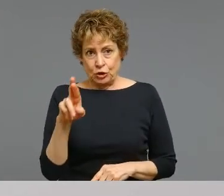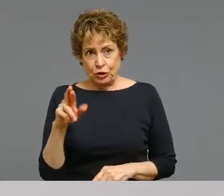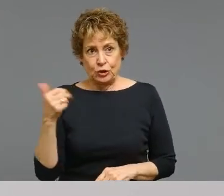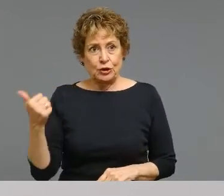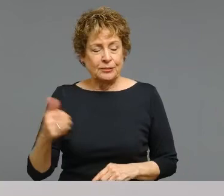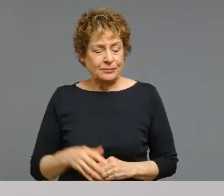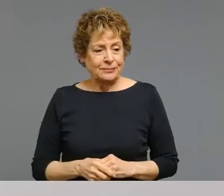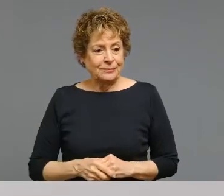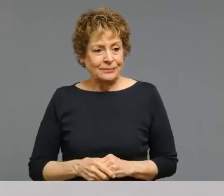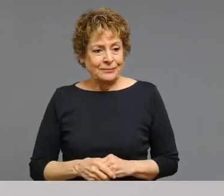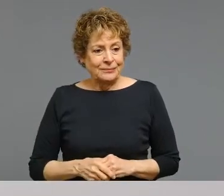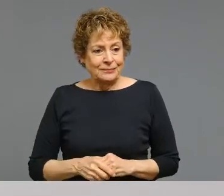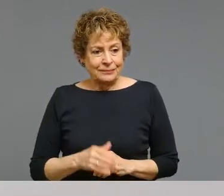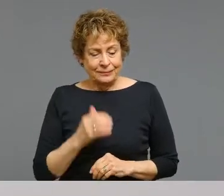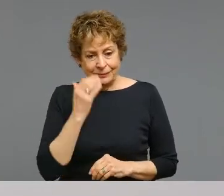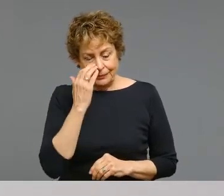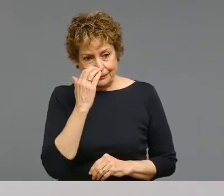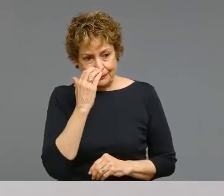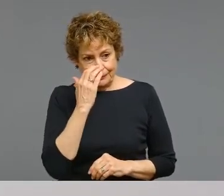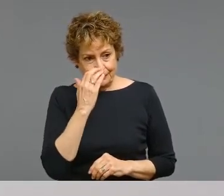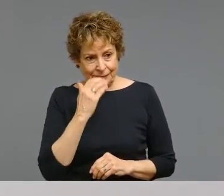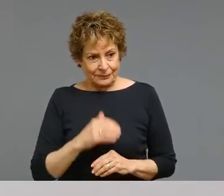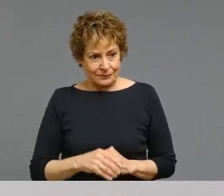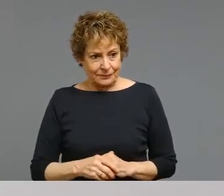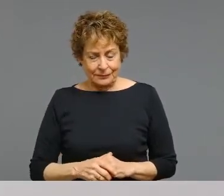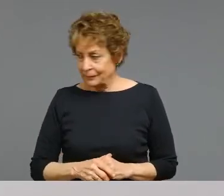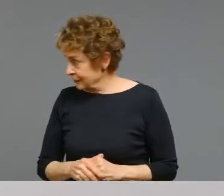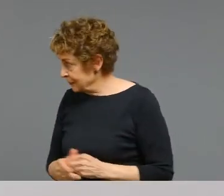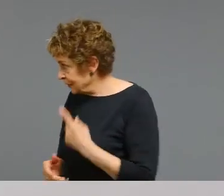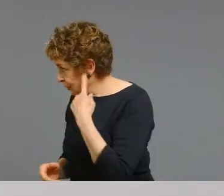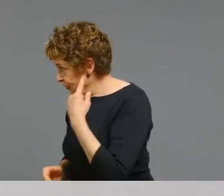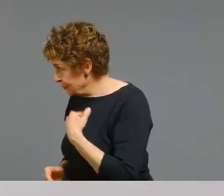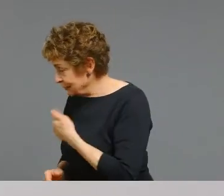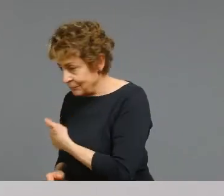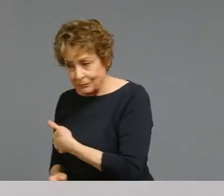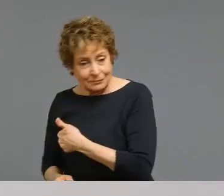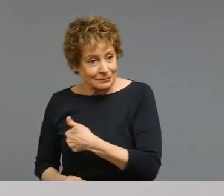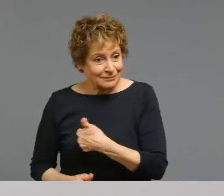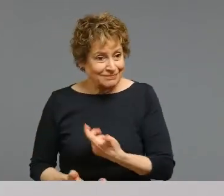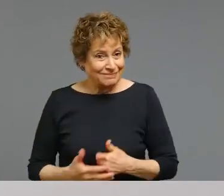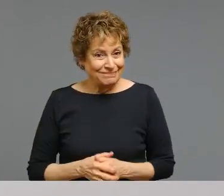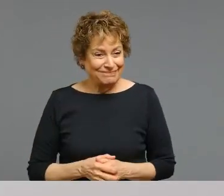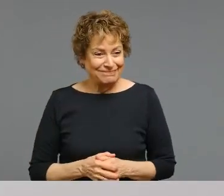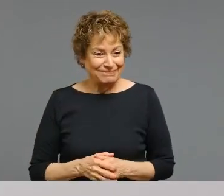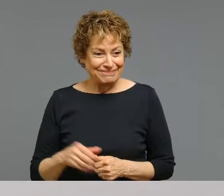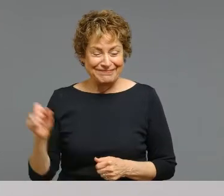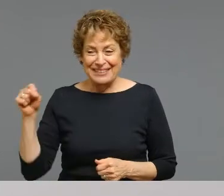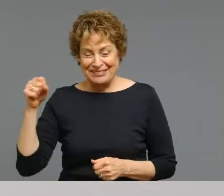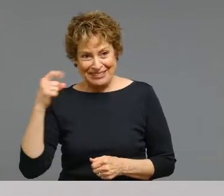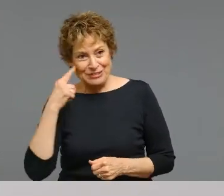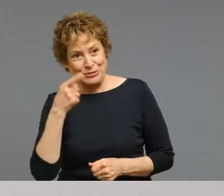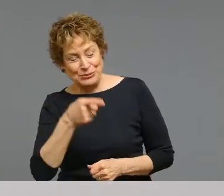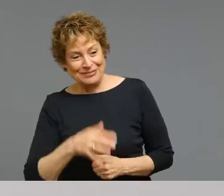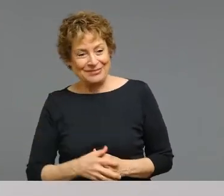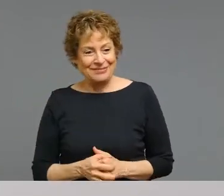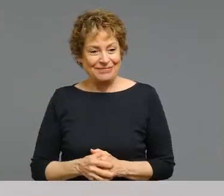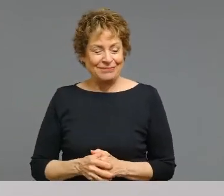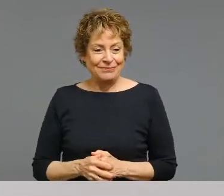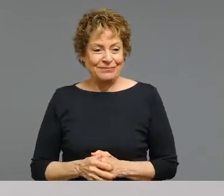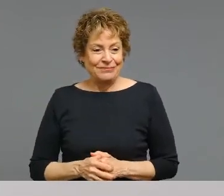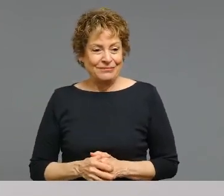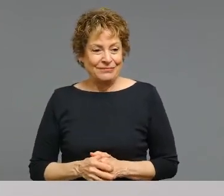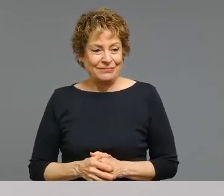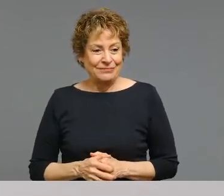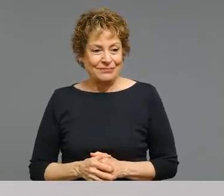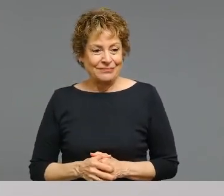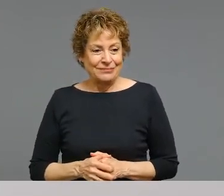Oh, there you are. Good morning. Can you hear me? Yes, I can hear you. Very good. Thank you. I'm on a different computer today. So